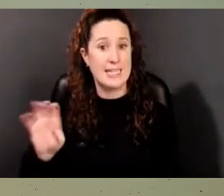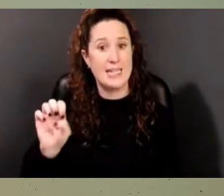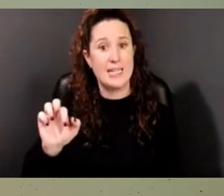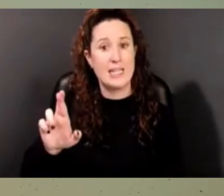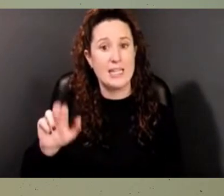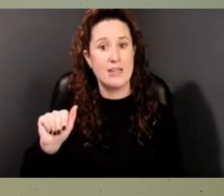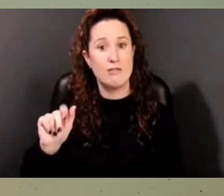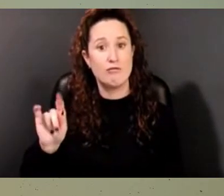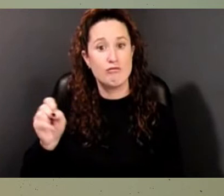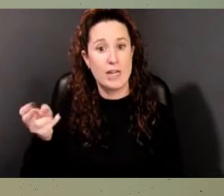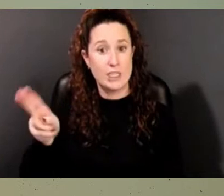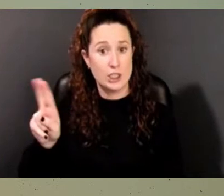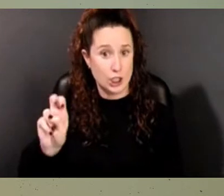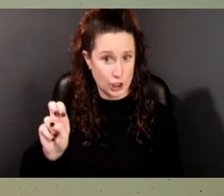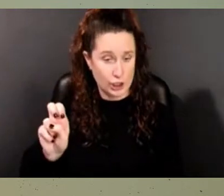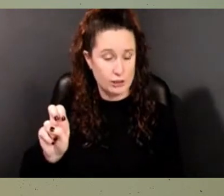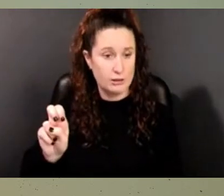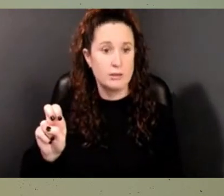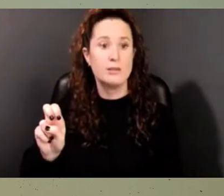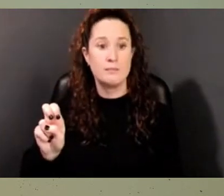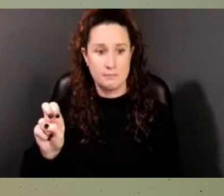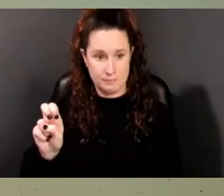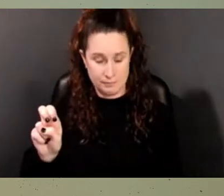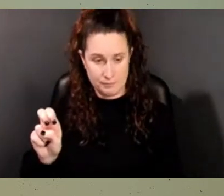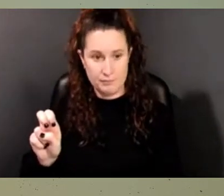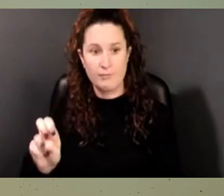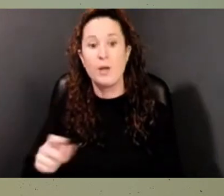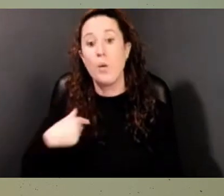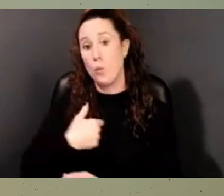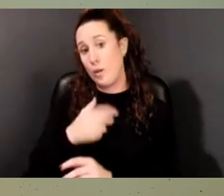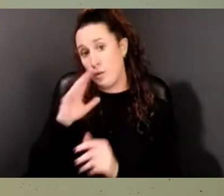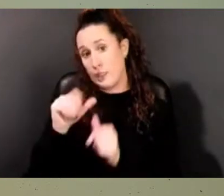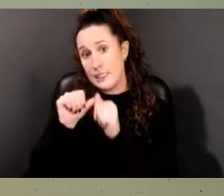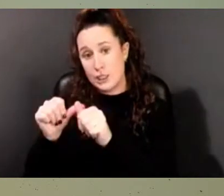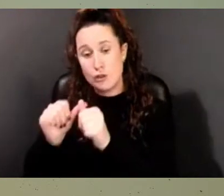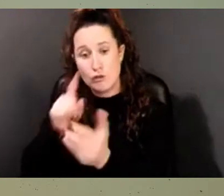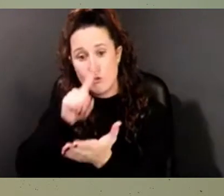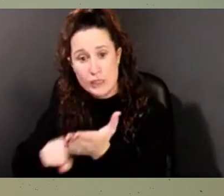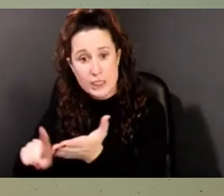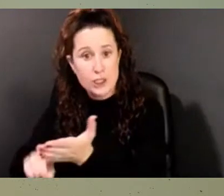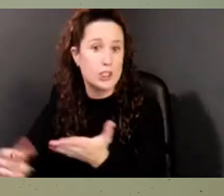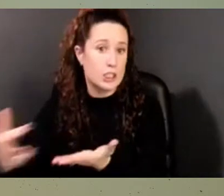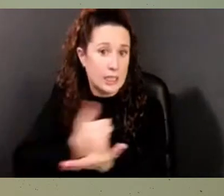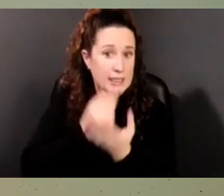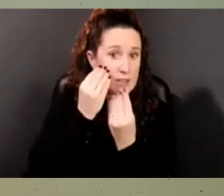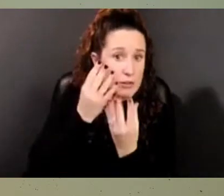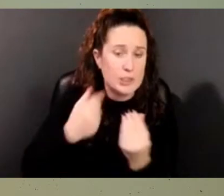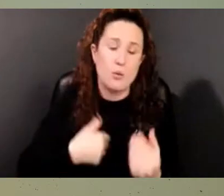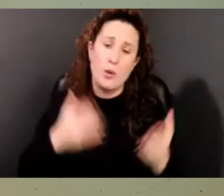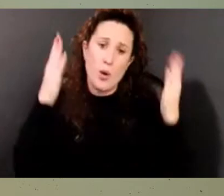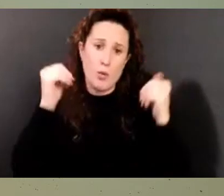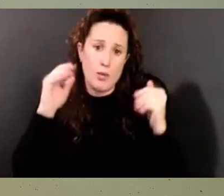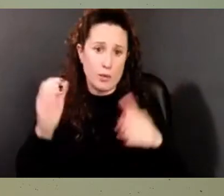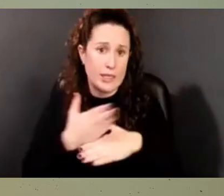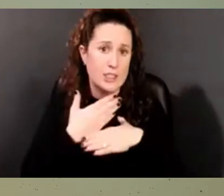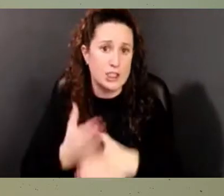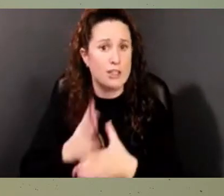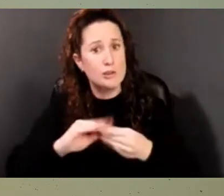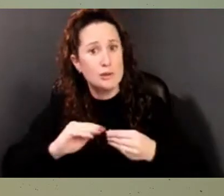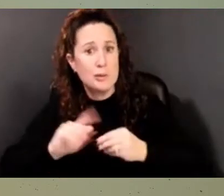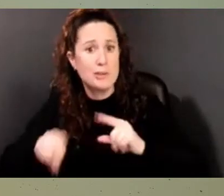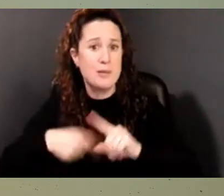Americans in the Cultural Landscape. As we continue researching and compiling information, we hope to be able to create and share narratives of people's